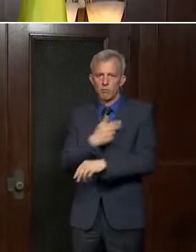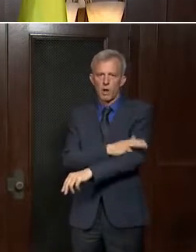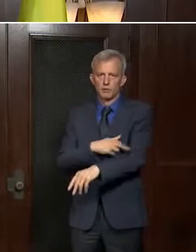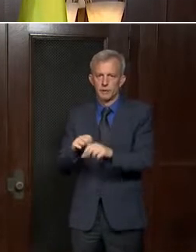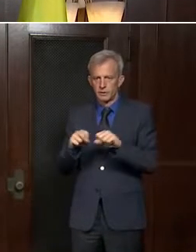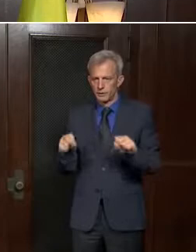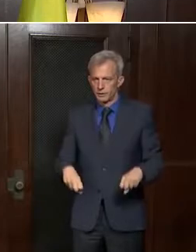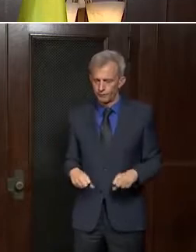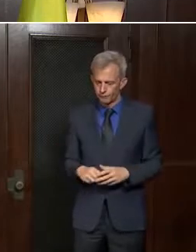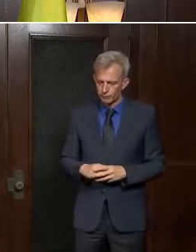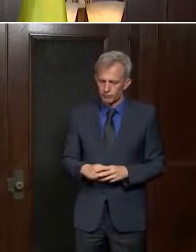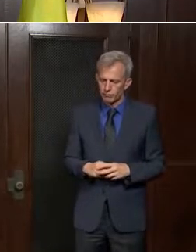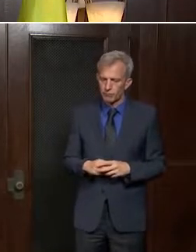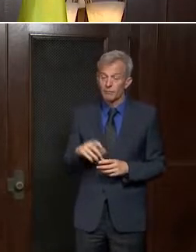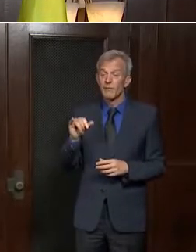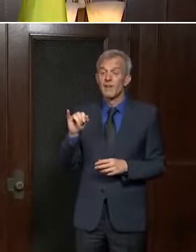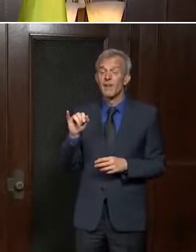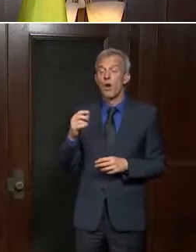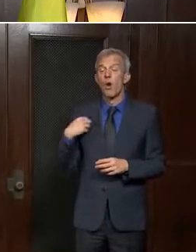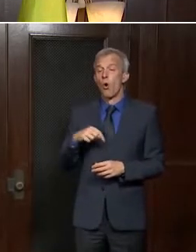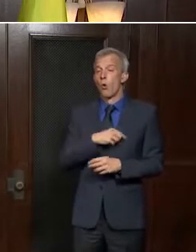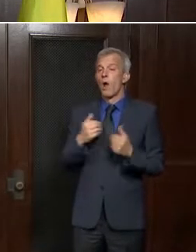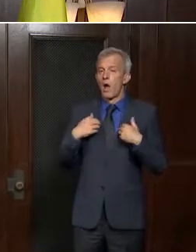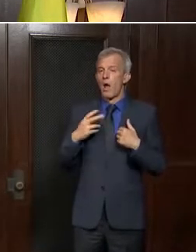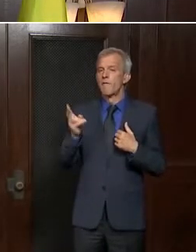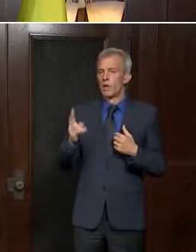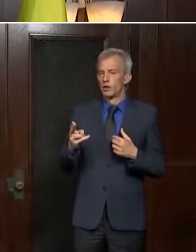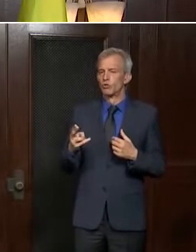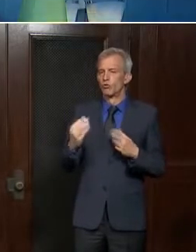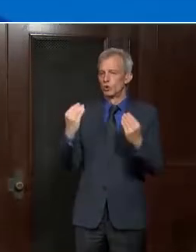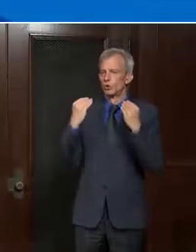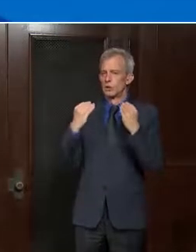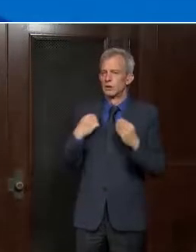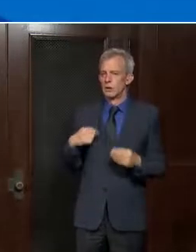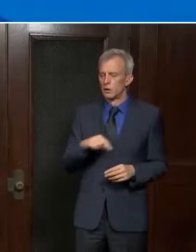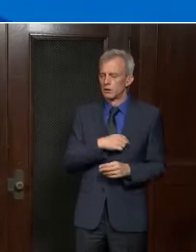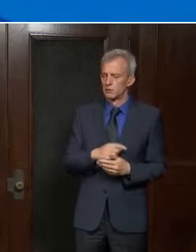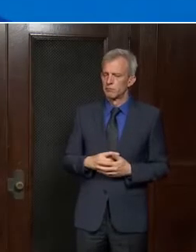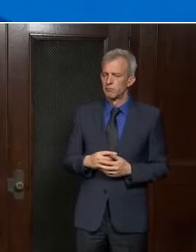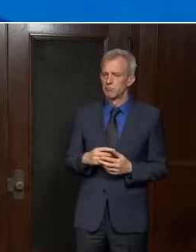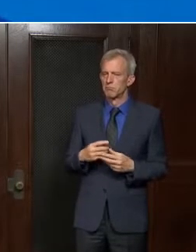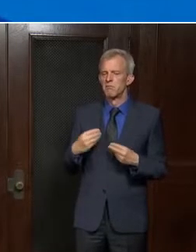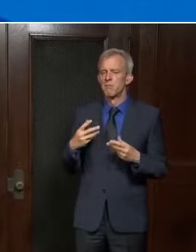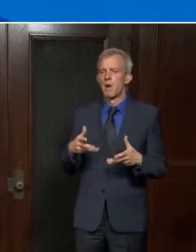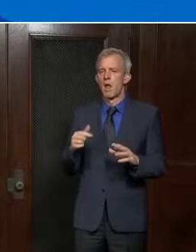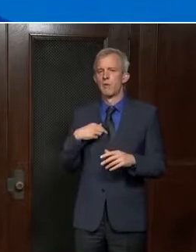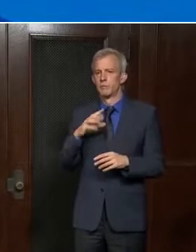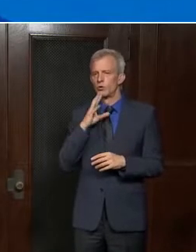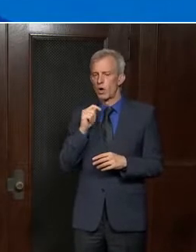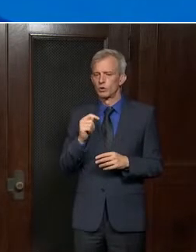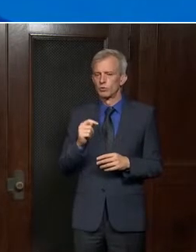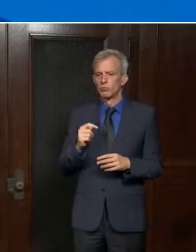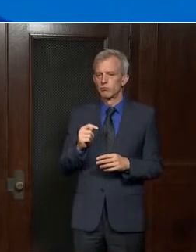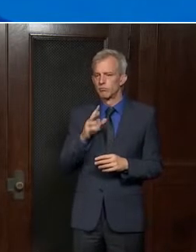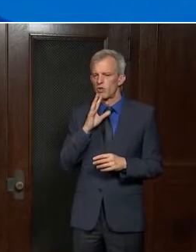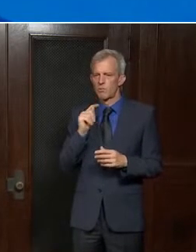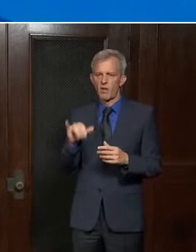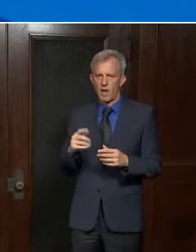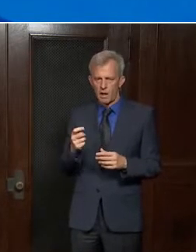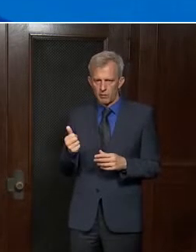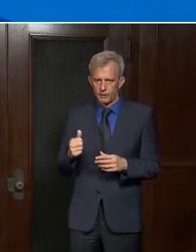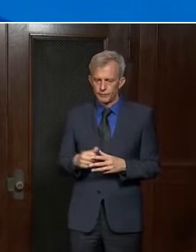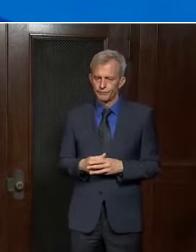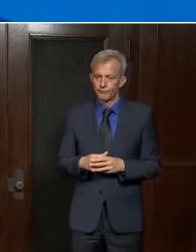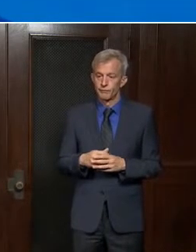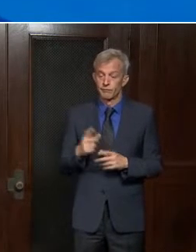back too early because we also have history to guide us. So let me talk to you a little bit about that tonight. Over the last century,